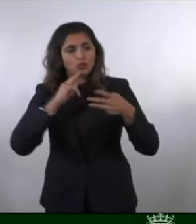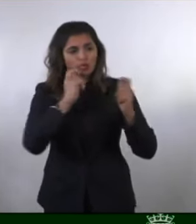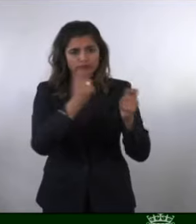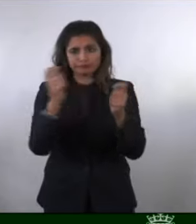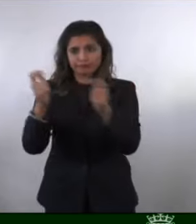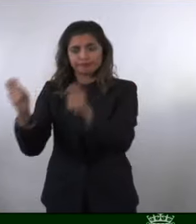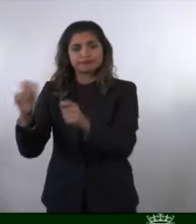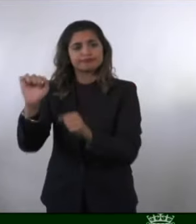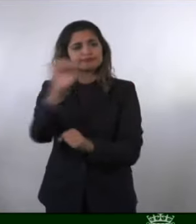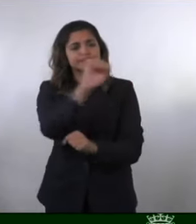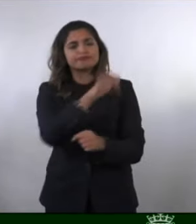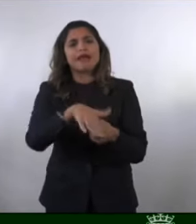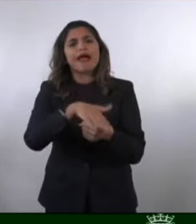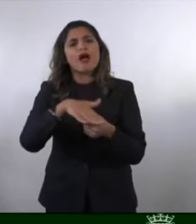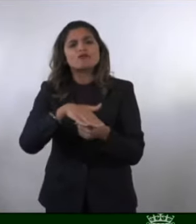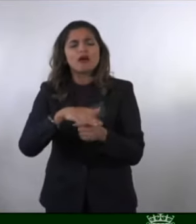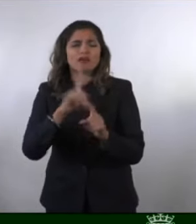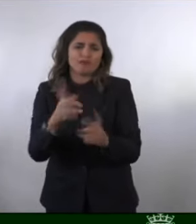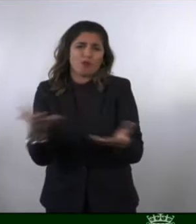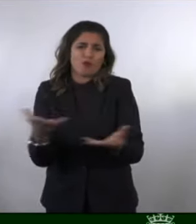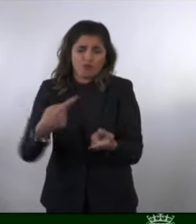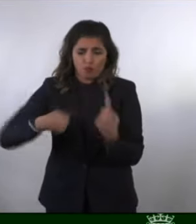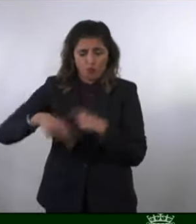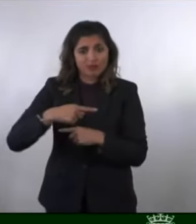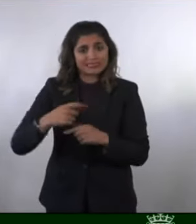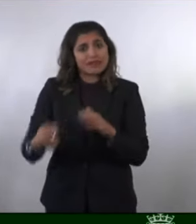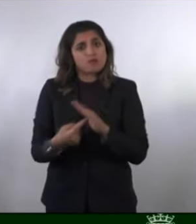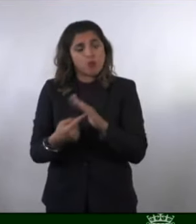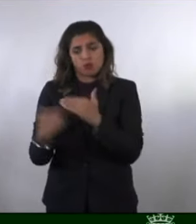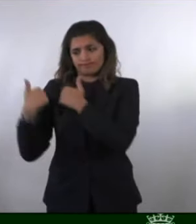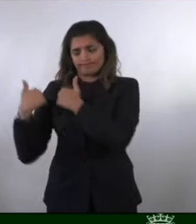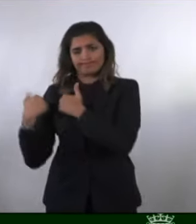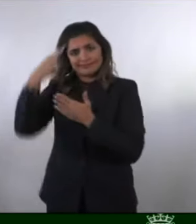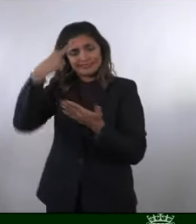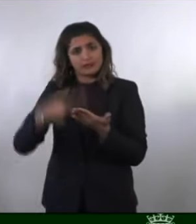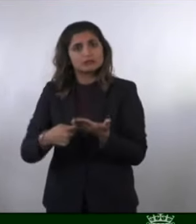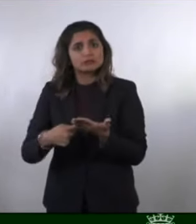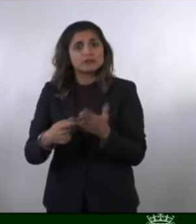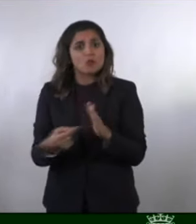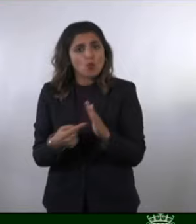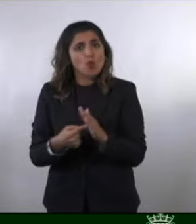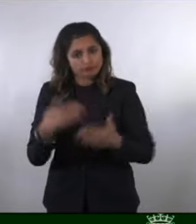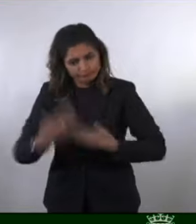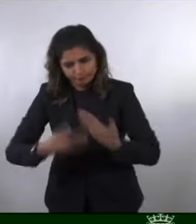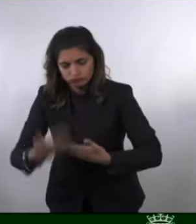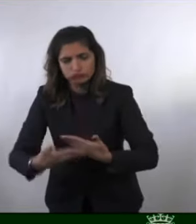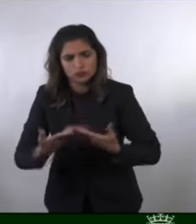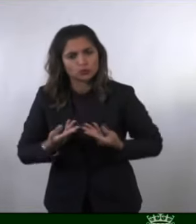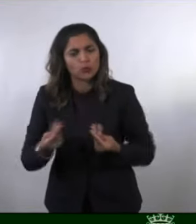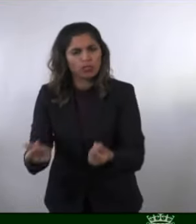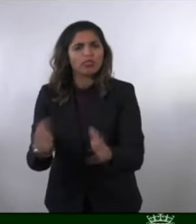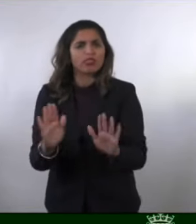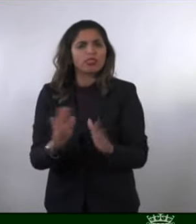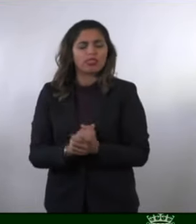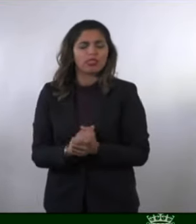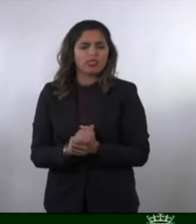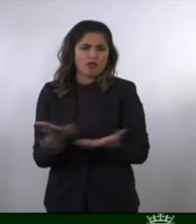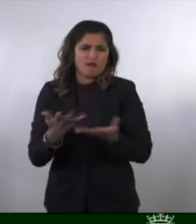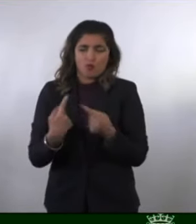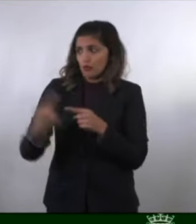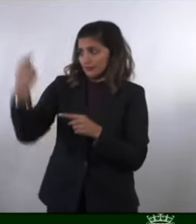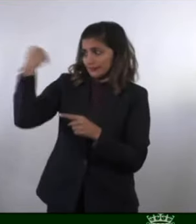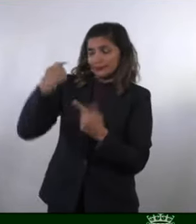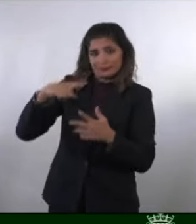we have to take some decisions and get on and do it. And I think we saw from the last experience, it was those local